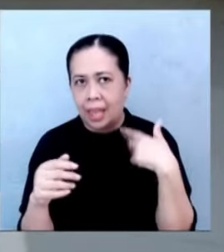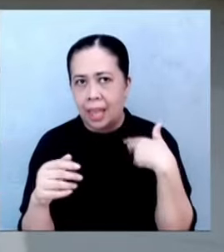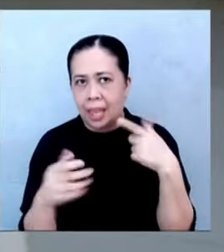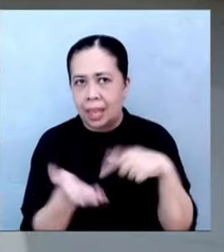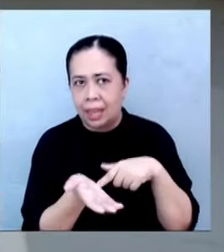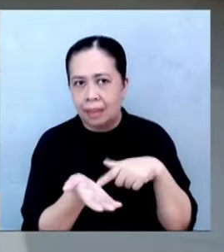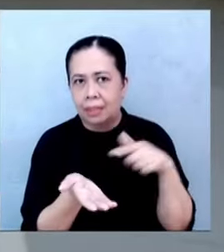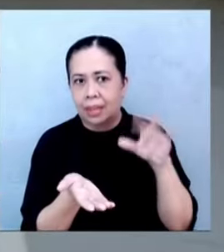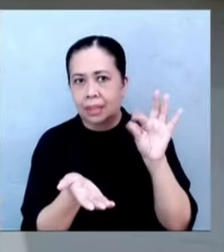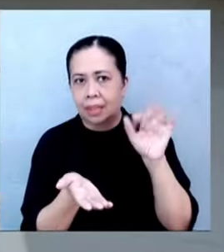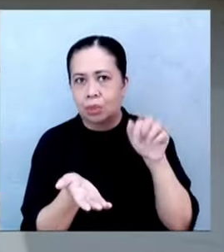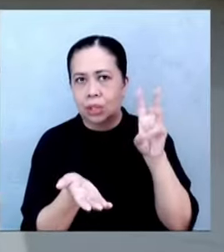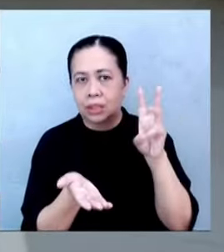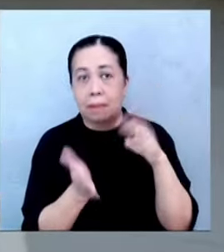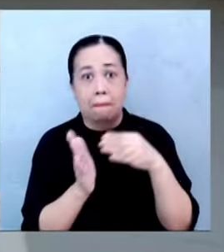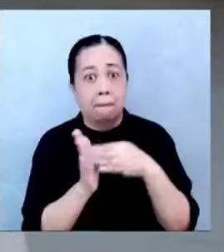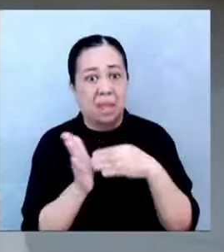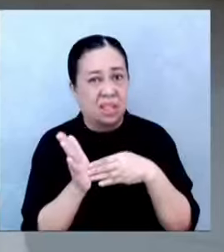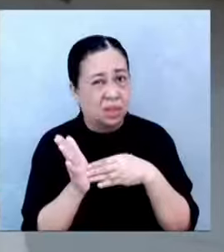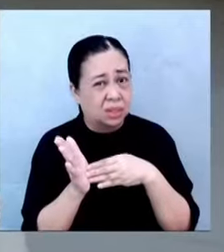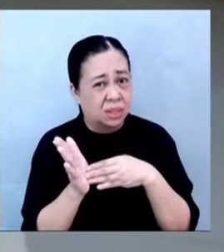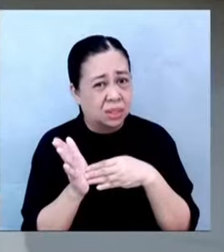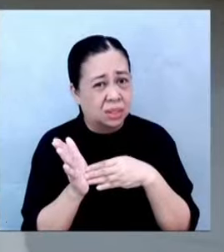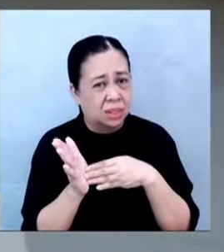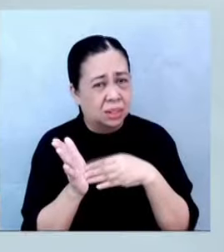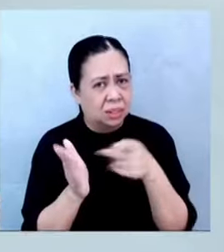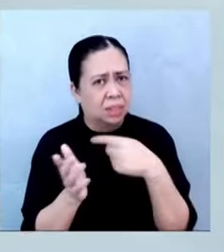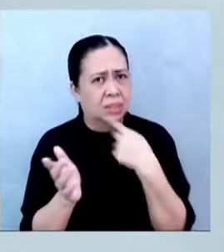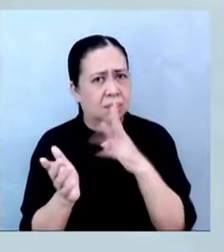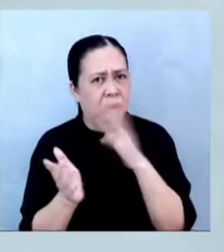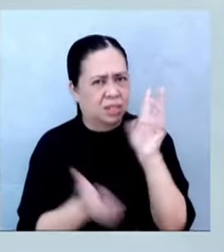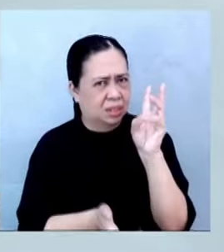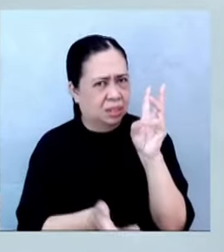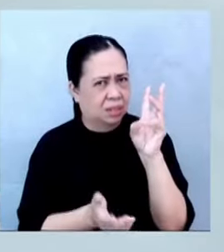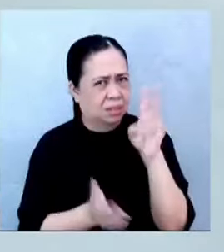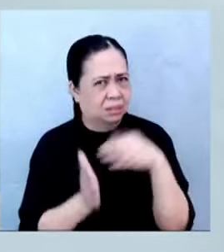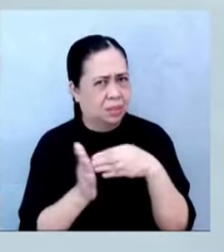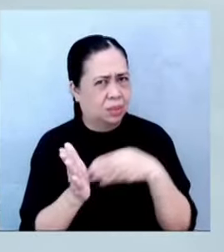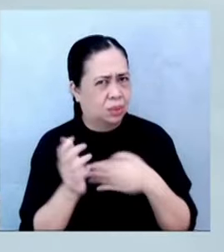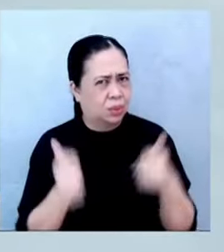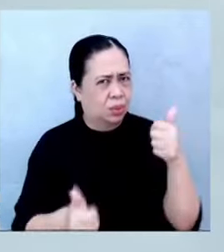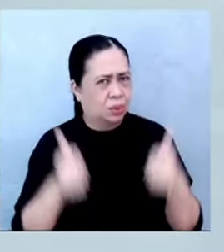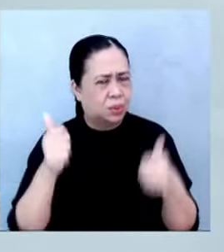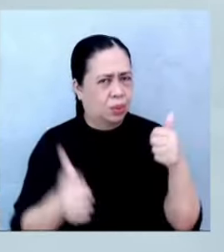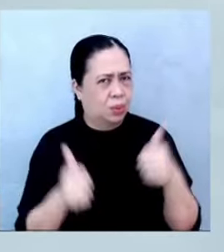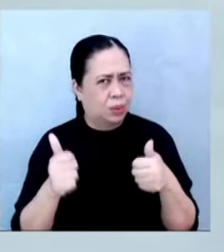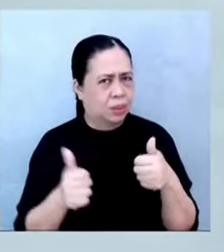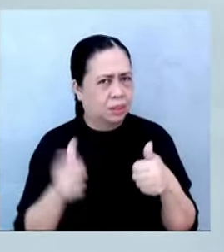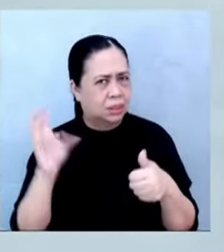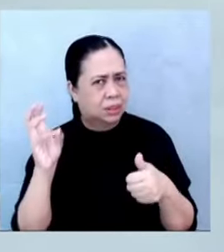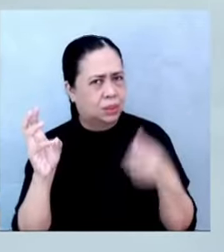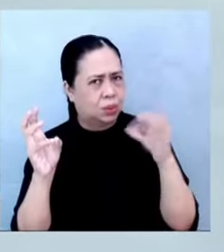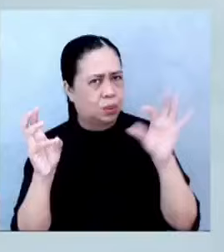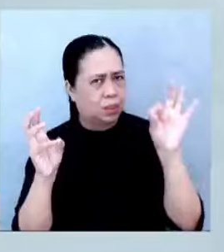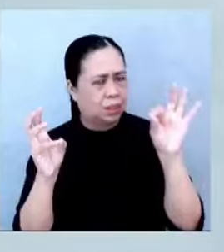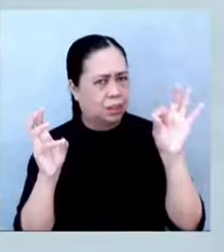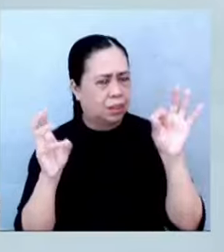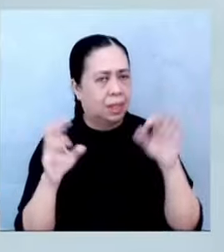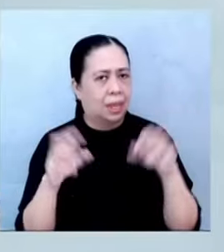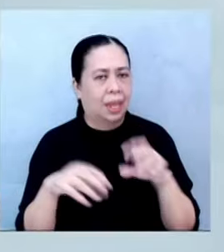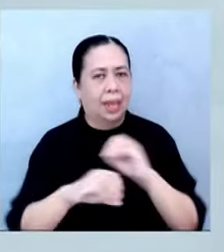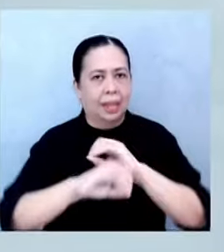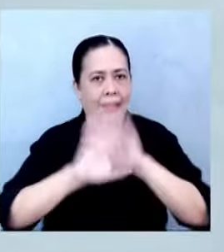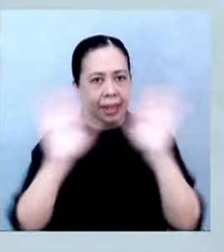at 9.6 billion, but I heard you say 6 billion. So which right. one is it? Right. Good to clarify